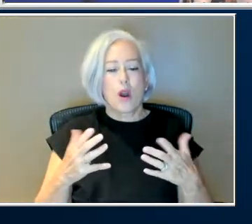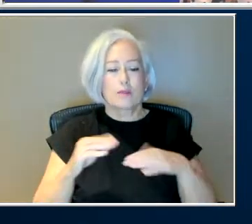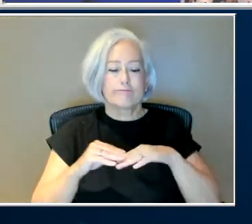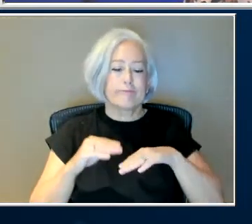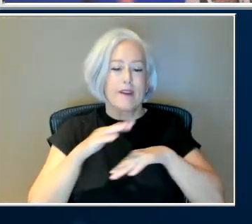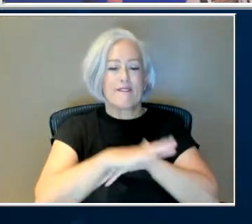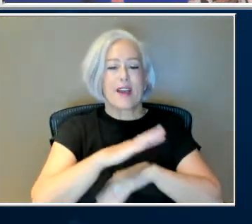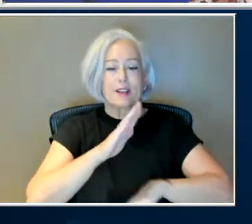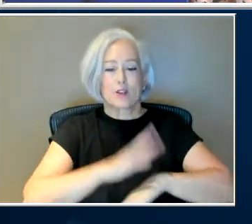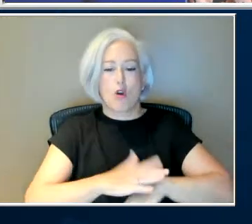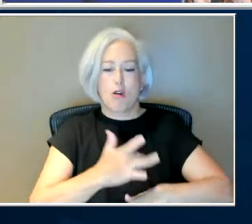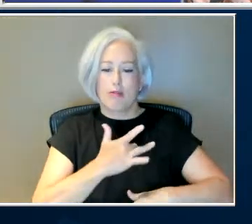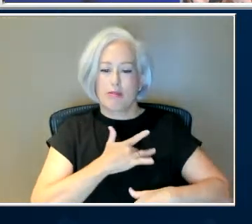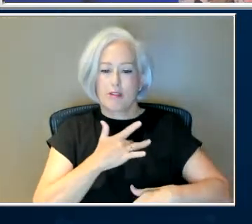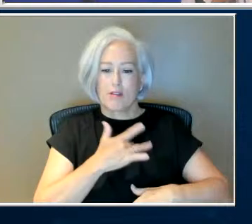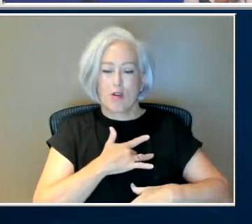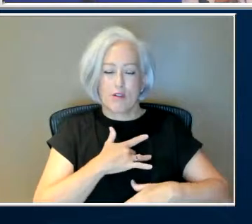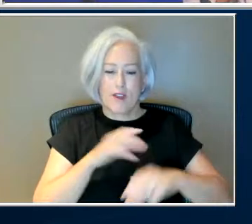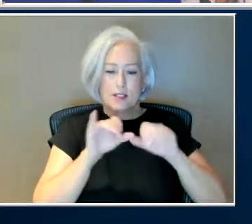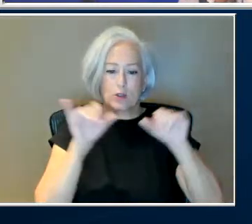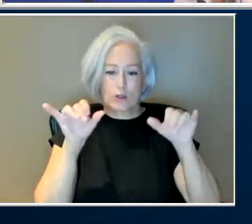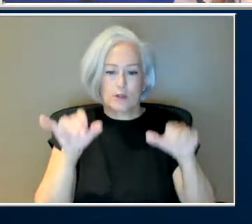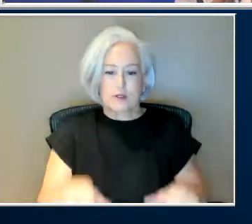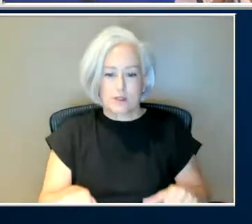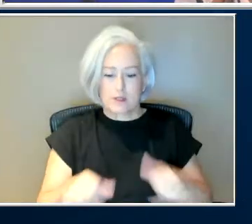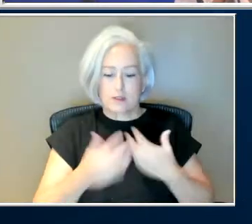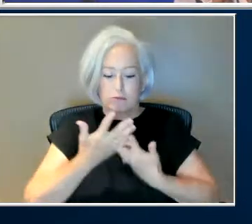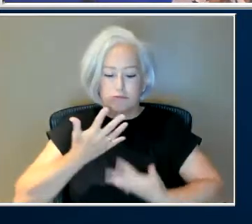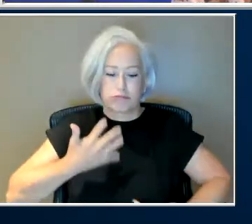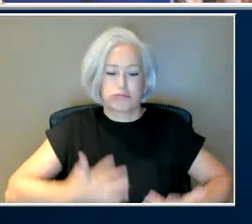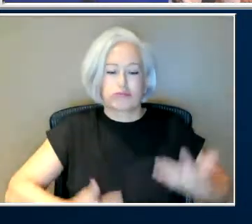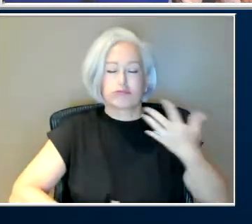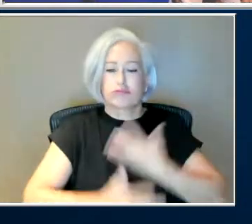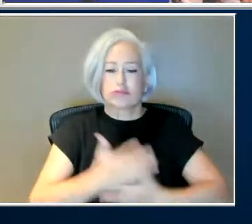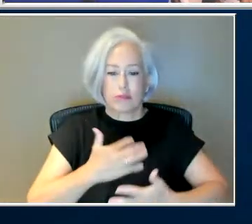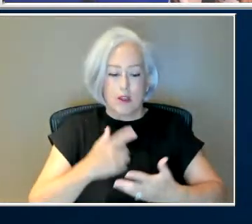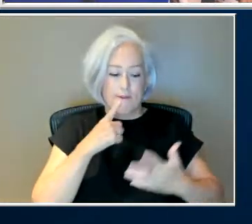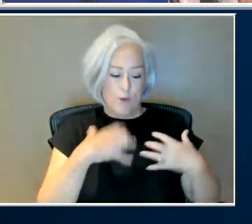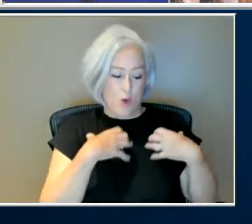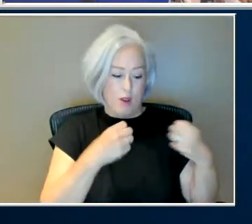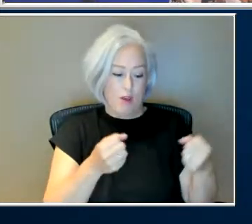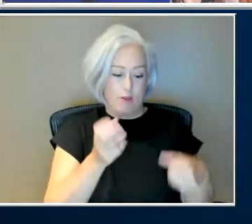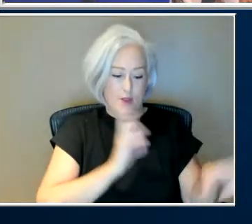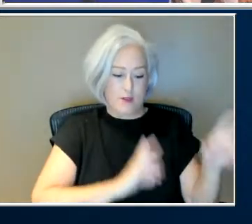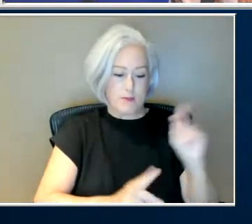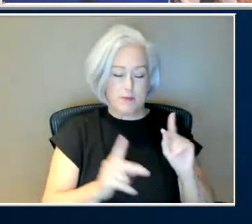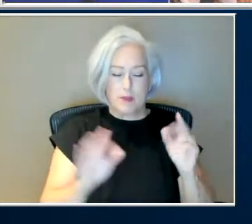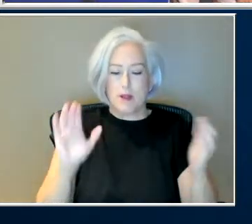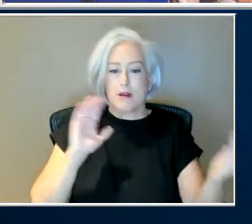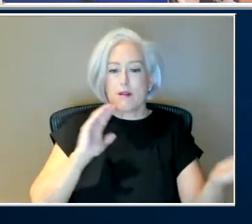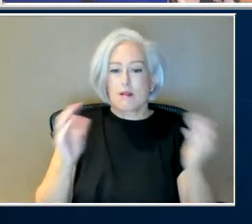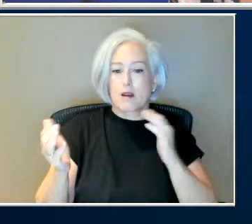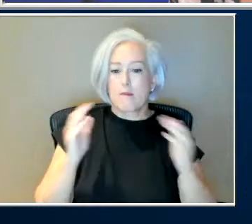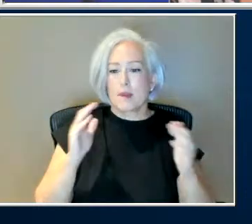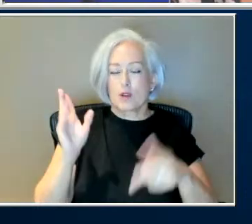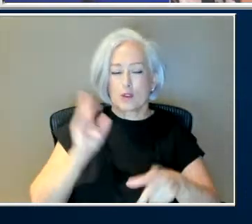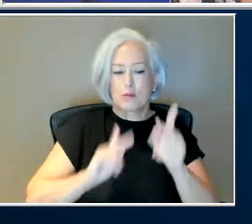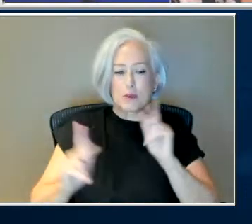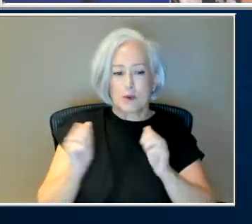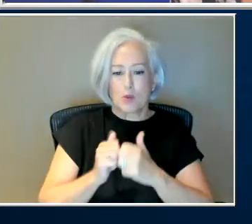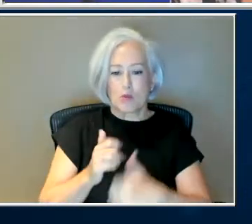And how is that strain different for healthy people versus maybe someone who has a existing heart issue?